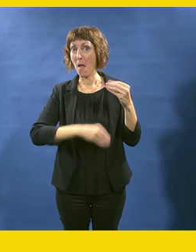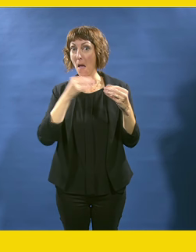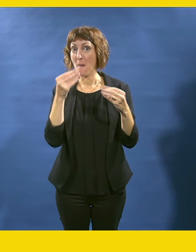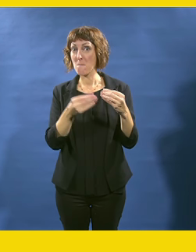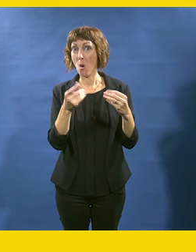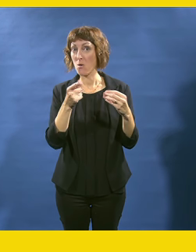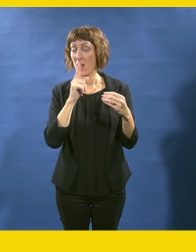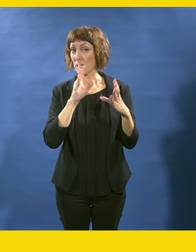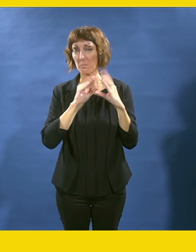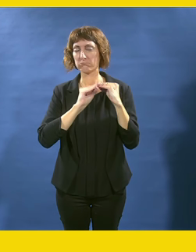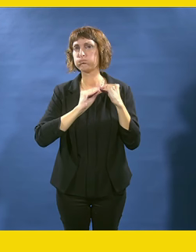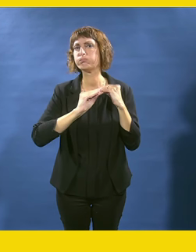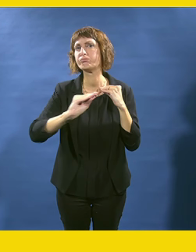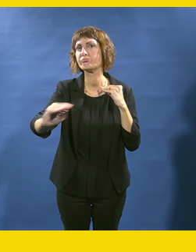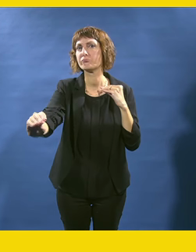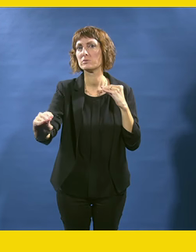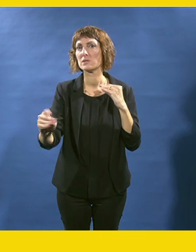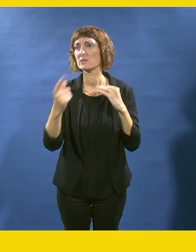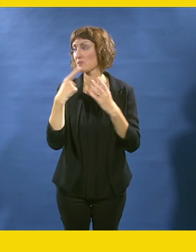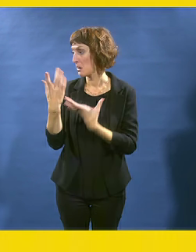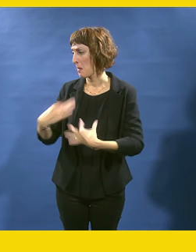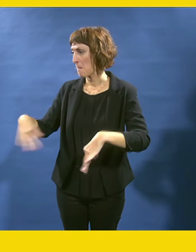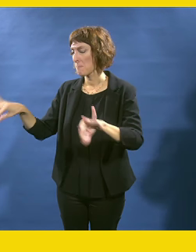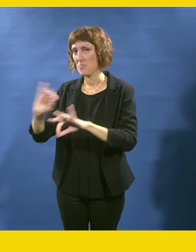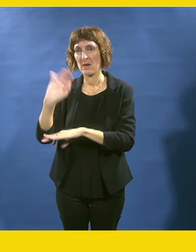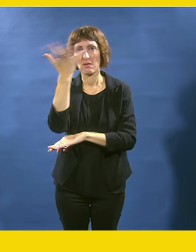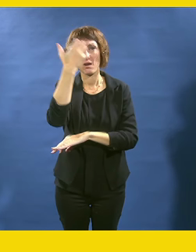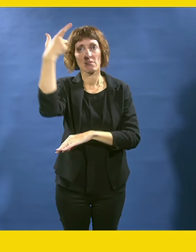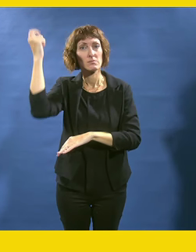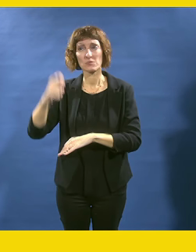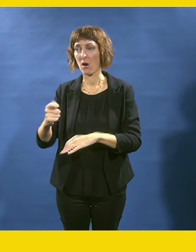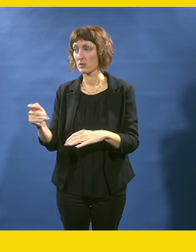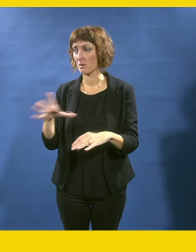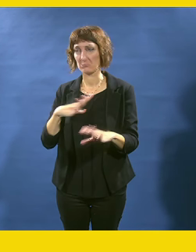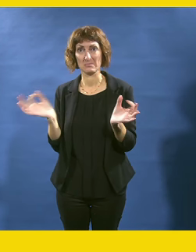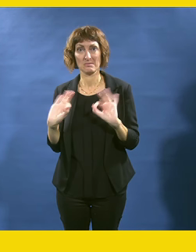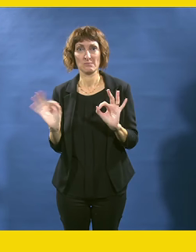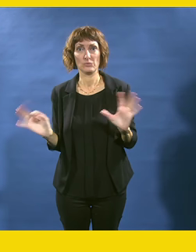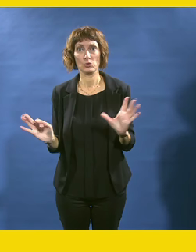there are not suffering, that the women there are not human.